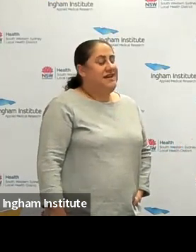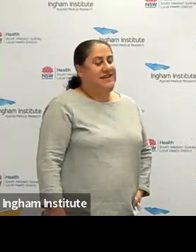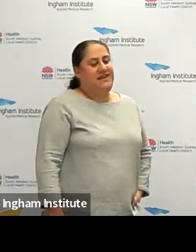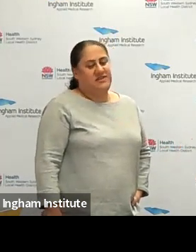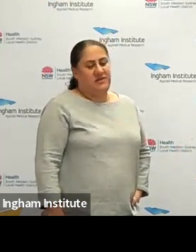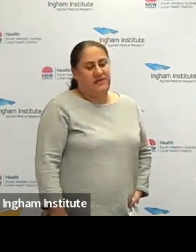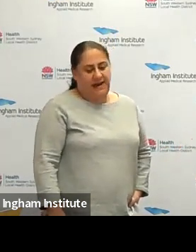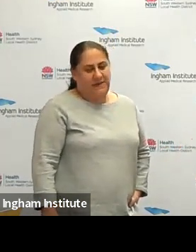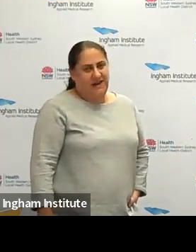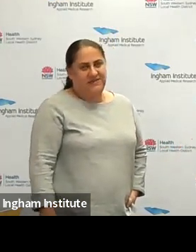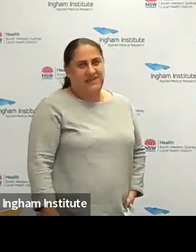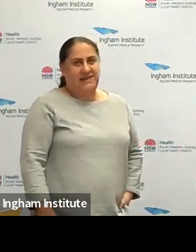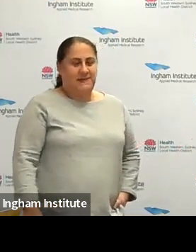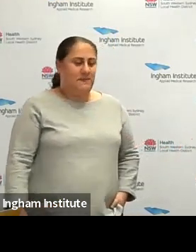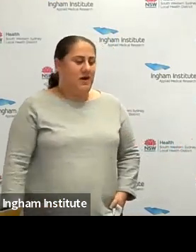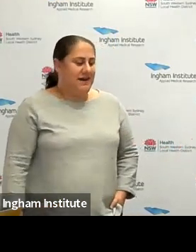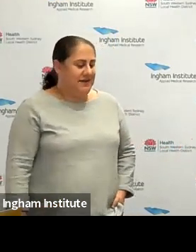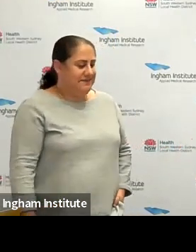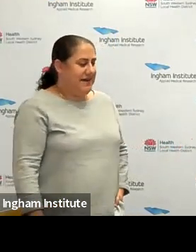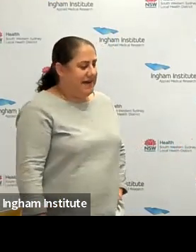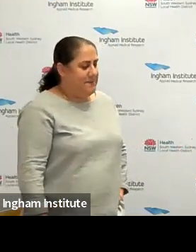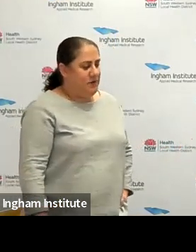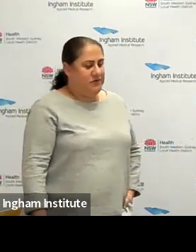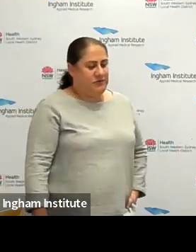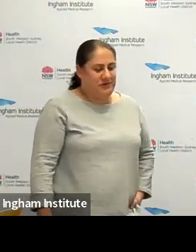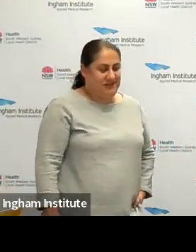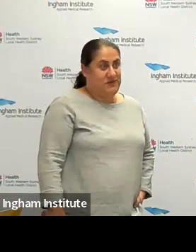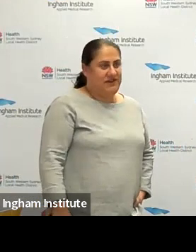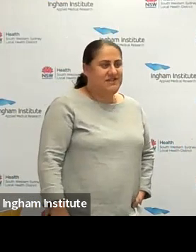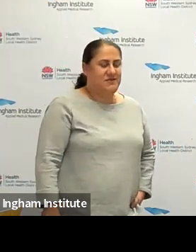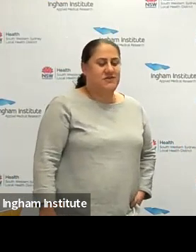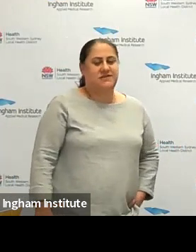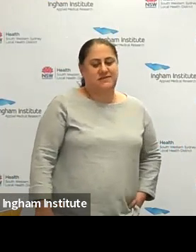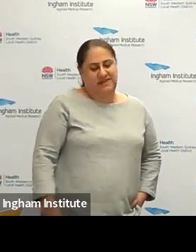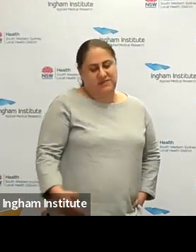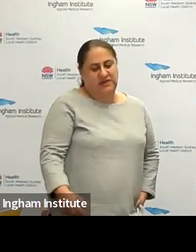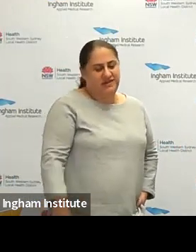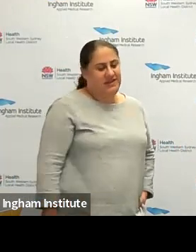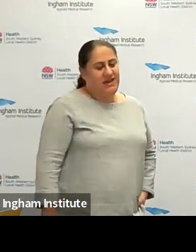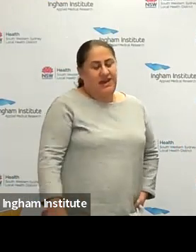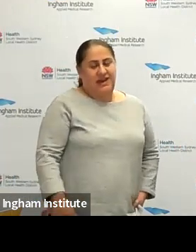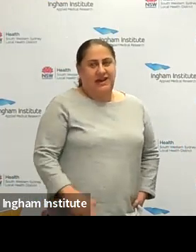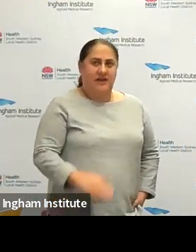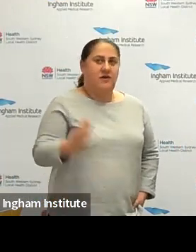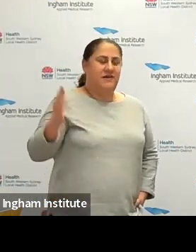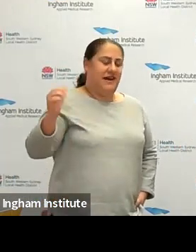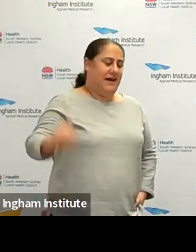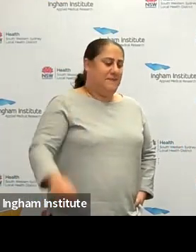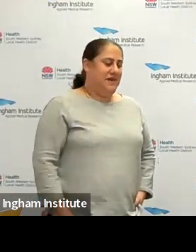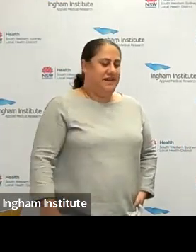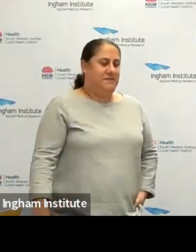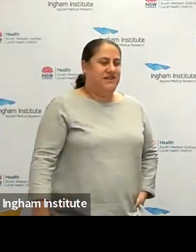you. Yeah, so after my wonderful experience, first experience,